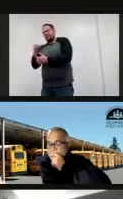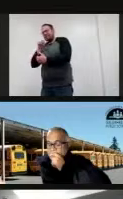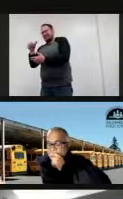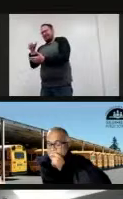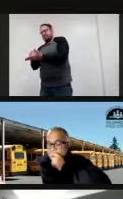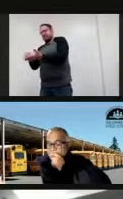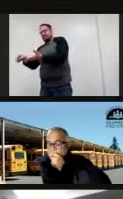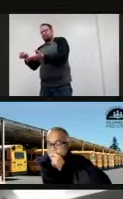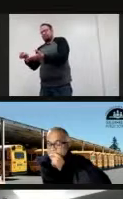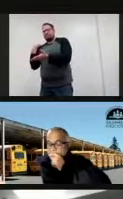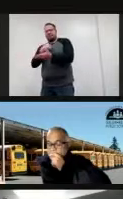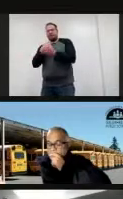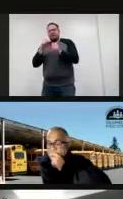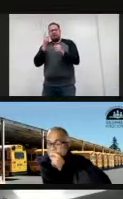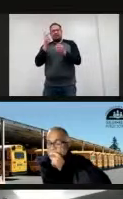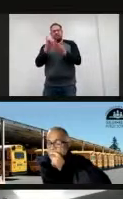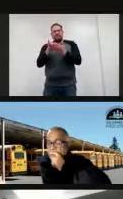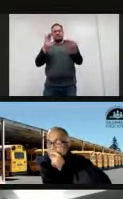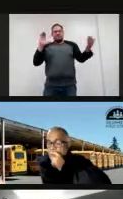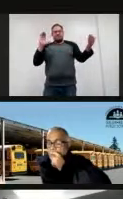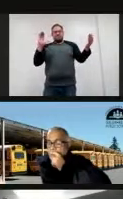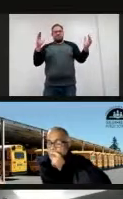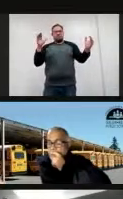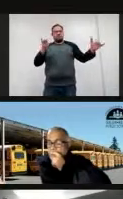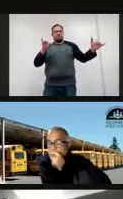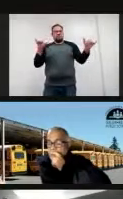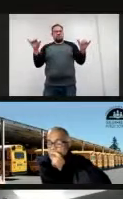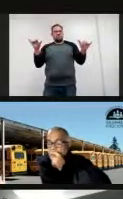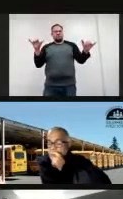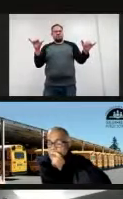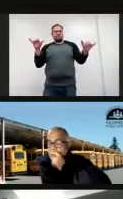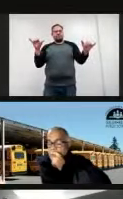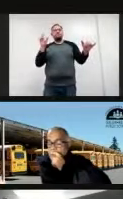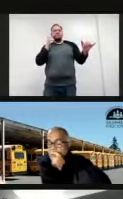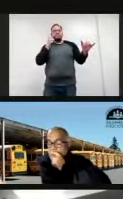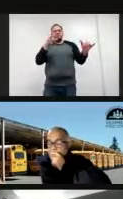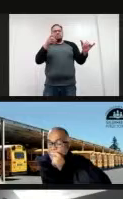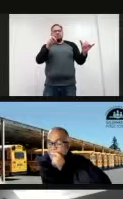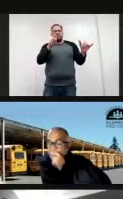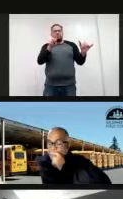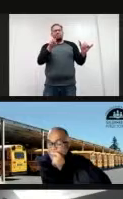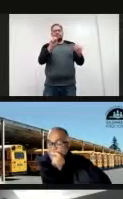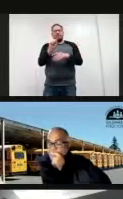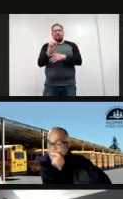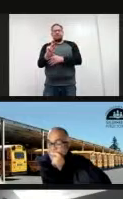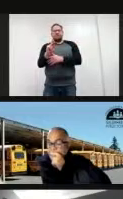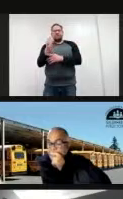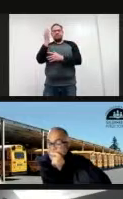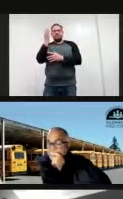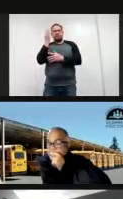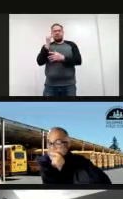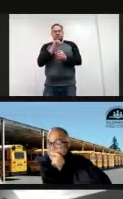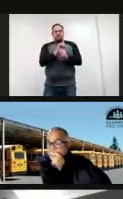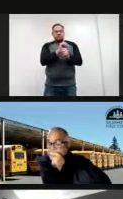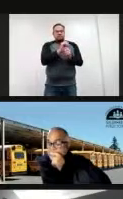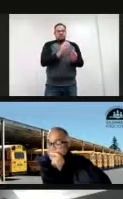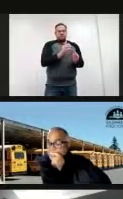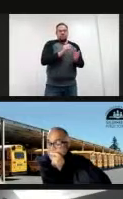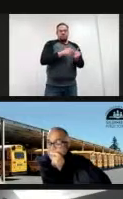to apples. And so that's where you see the PERS adjustment. And you'll see that in Salem-Keizer, because the employee pays her